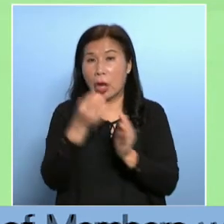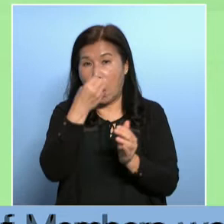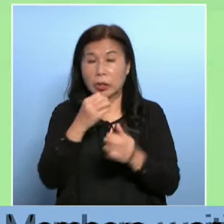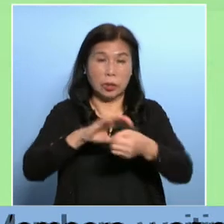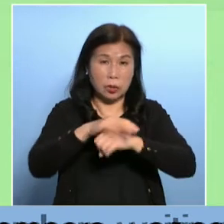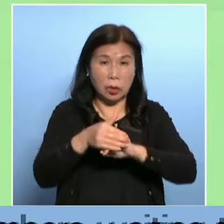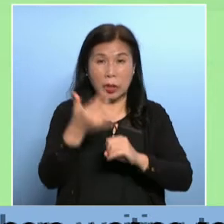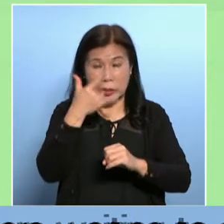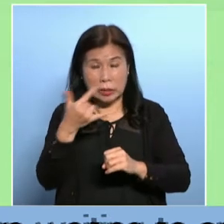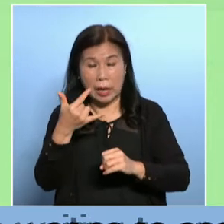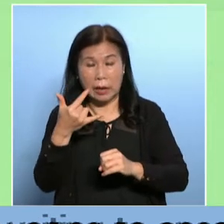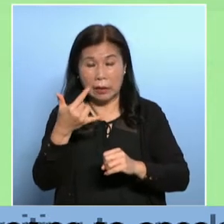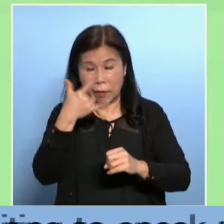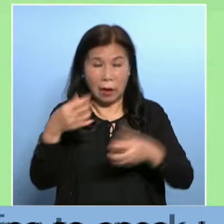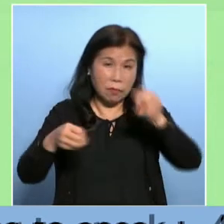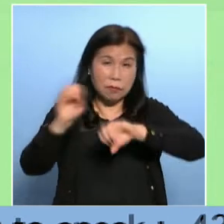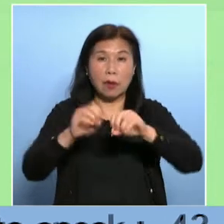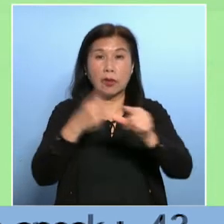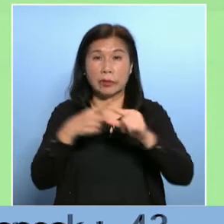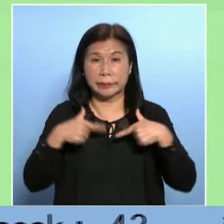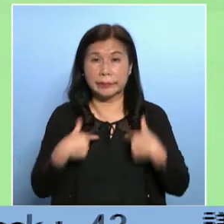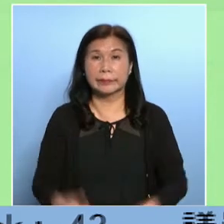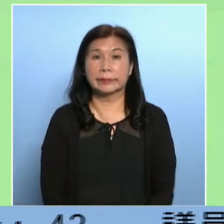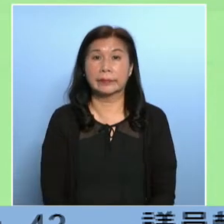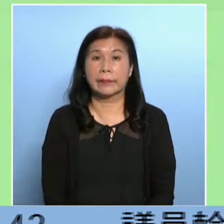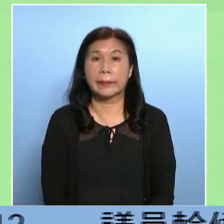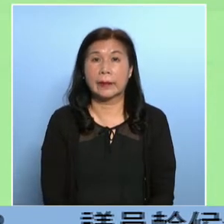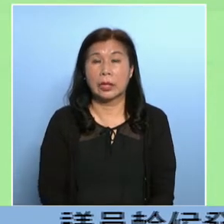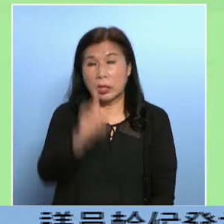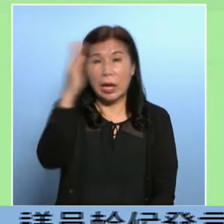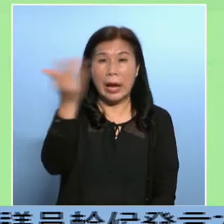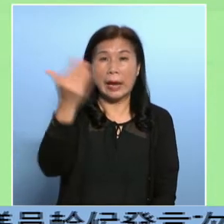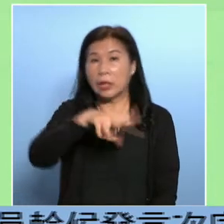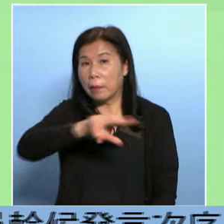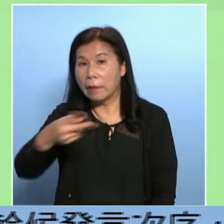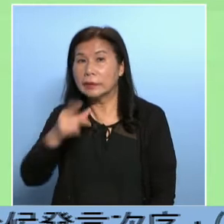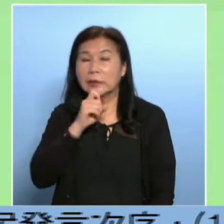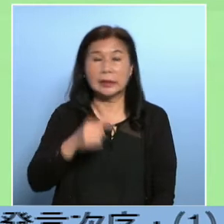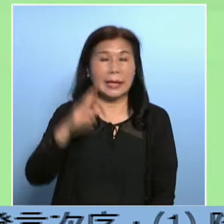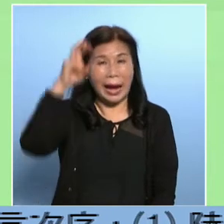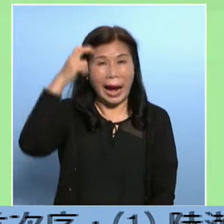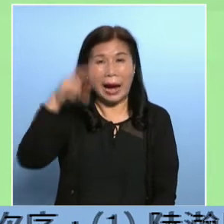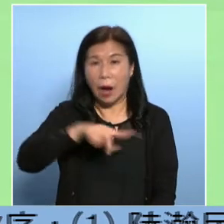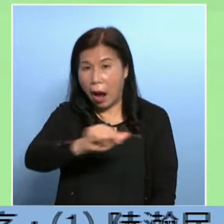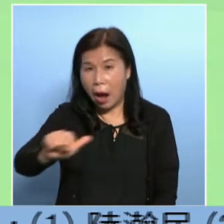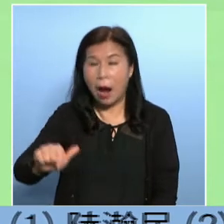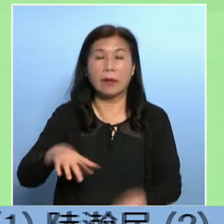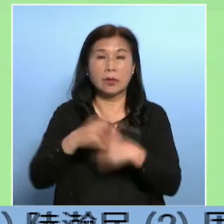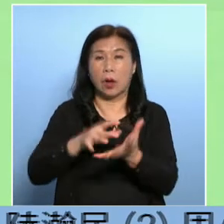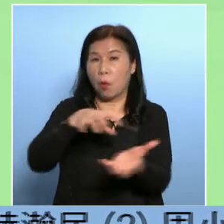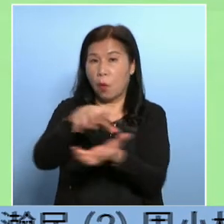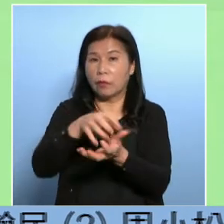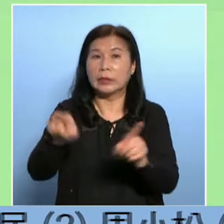and help to turn Hong Kong into an international IT hub. Recently, to combat climate change to achieve carbon